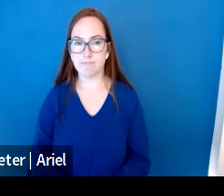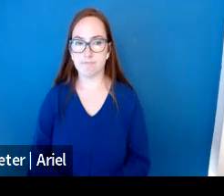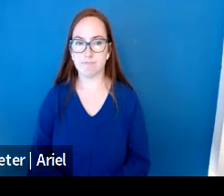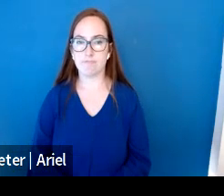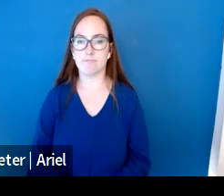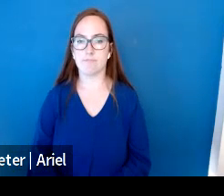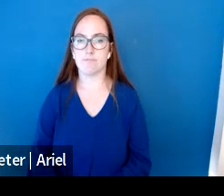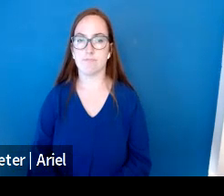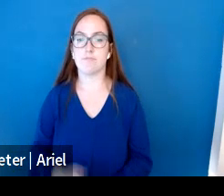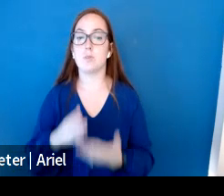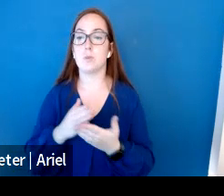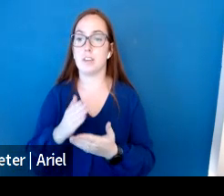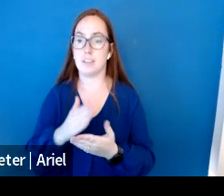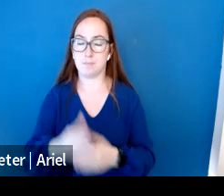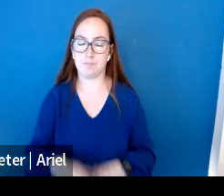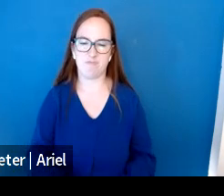All right, along with